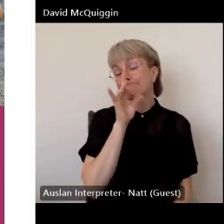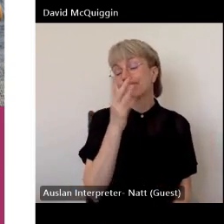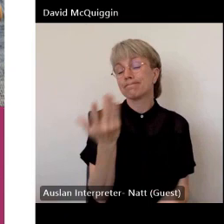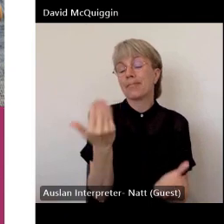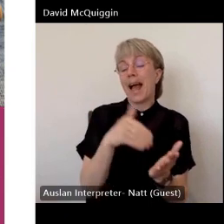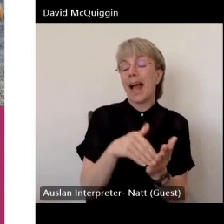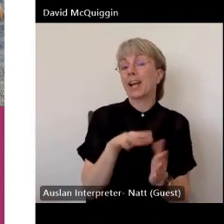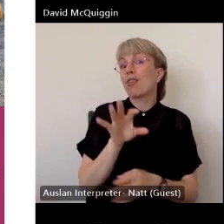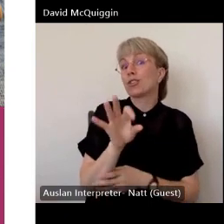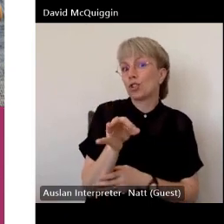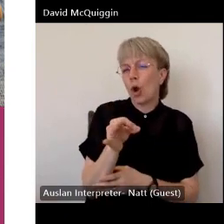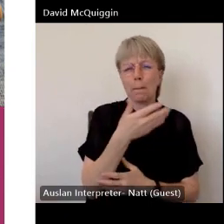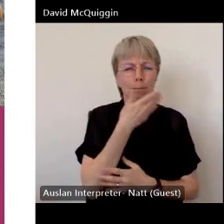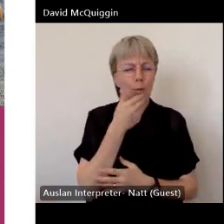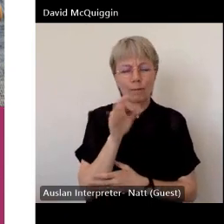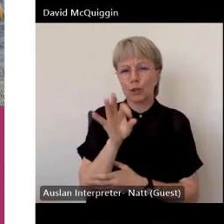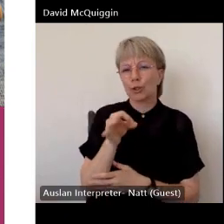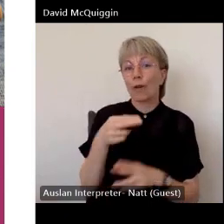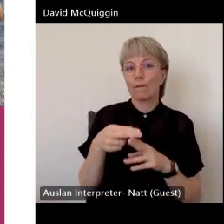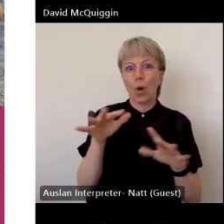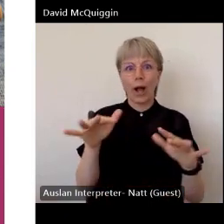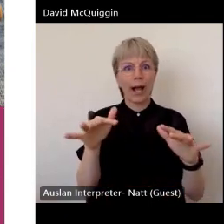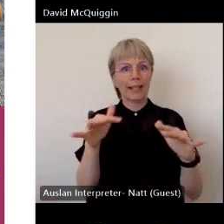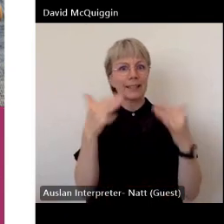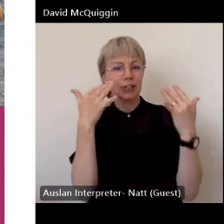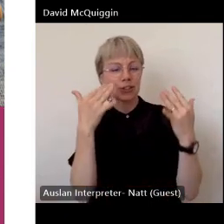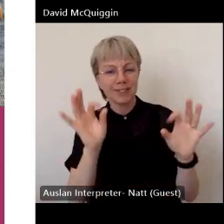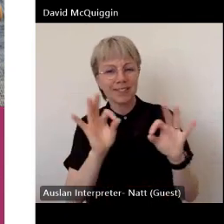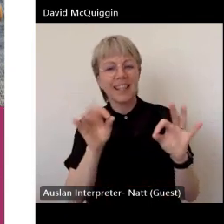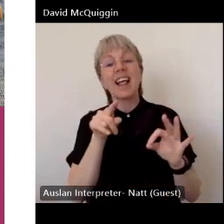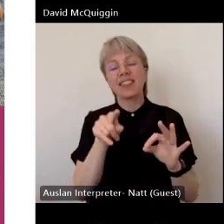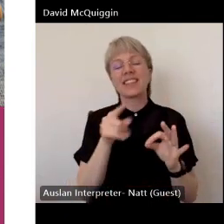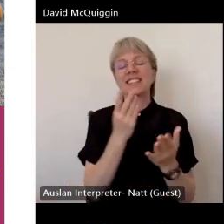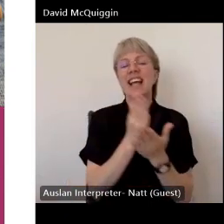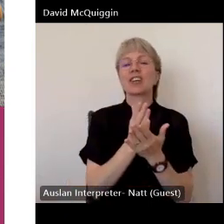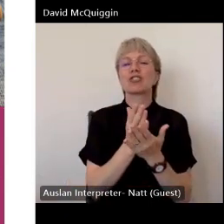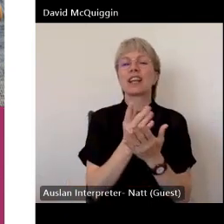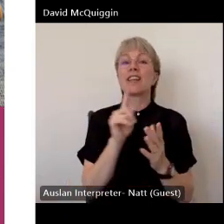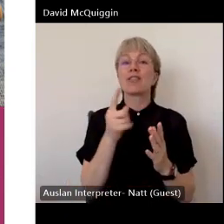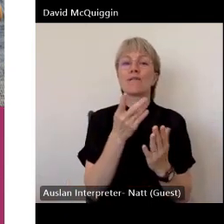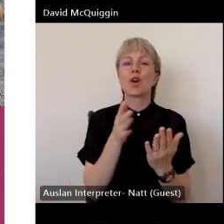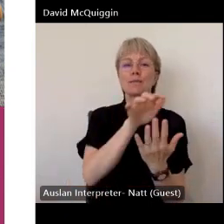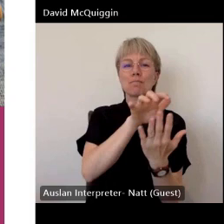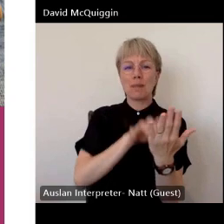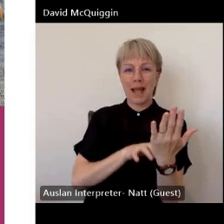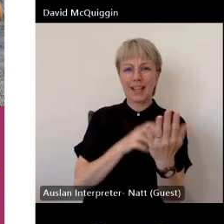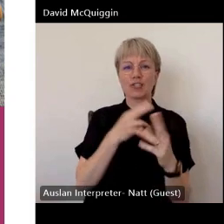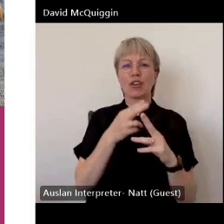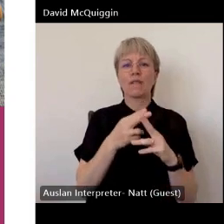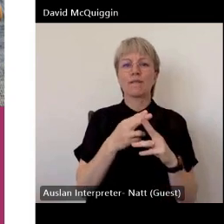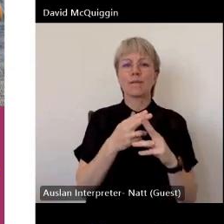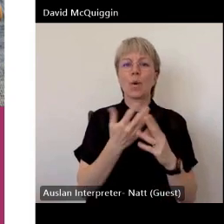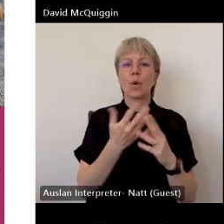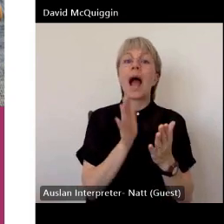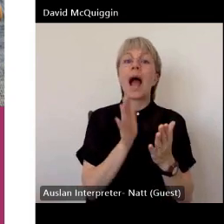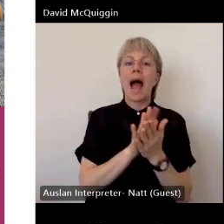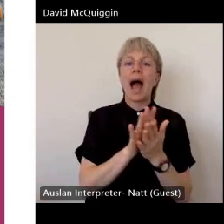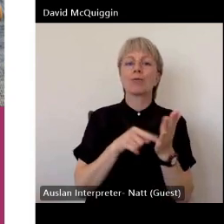get your attention. This is the cover page of our how-to guide for offering and implementing workplace